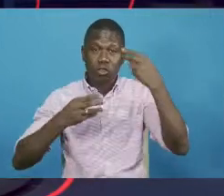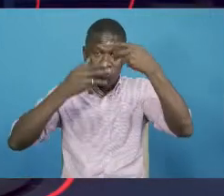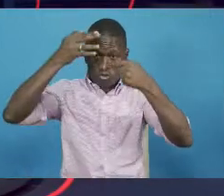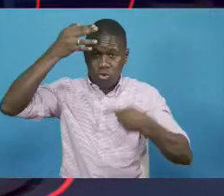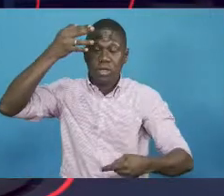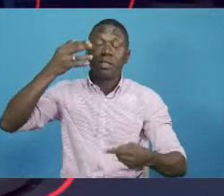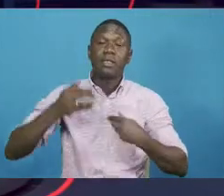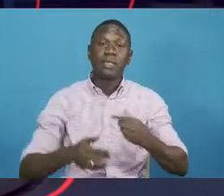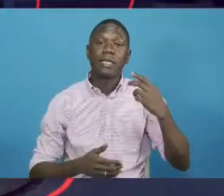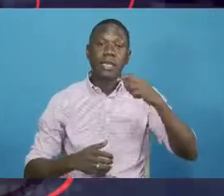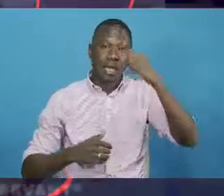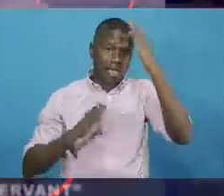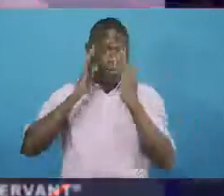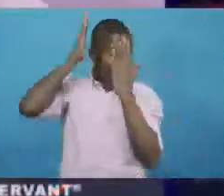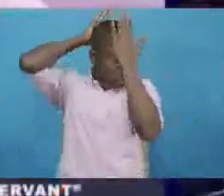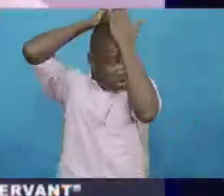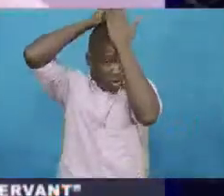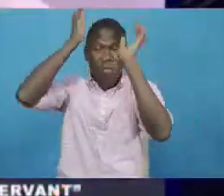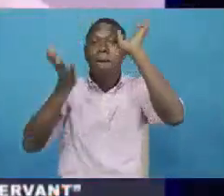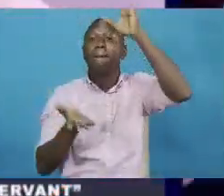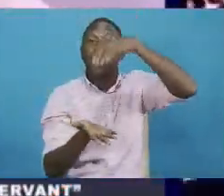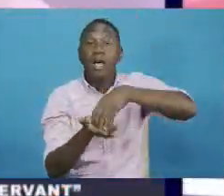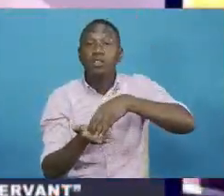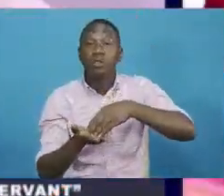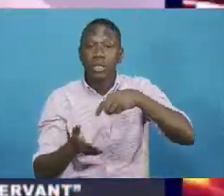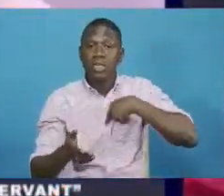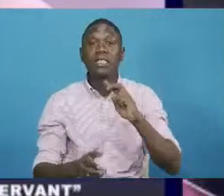the Catholic Bishop of the Diocese of Banjul